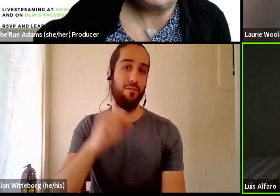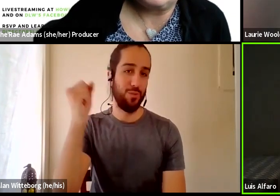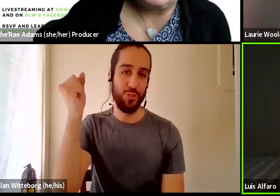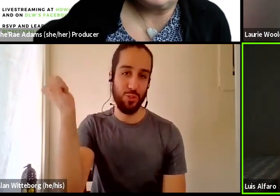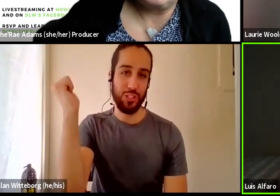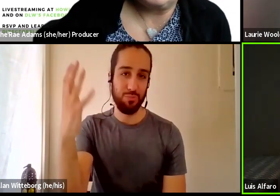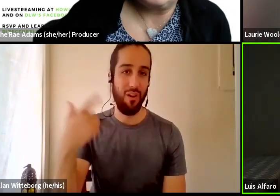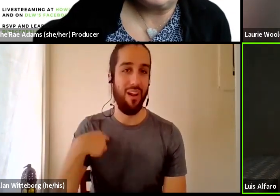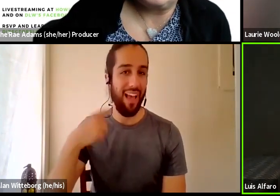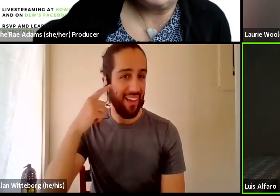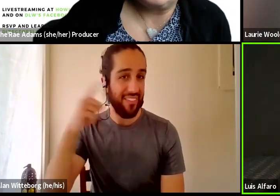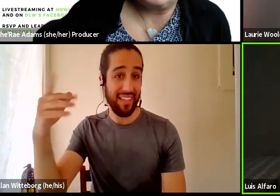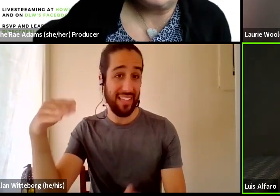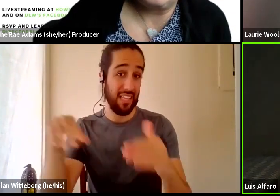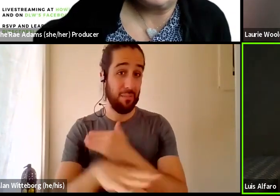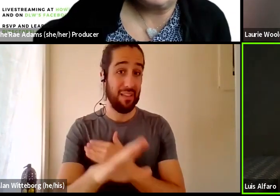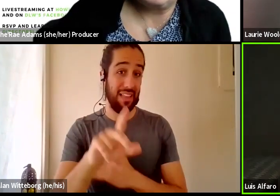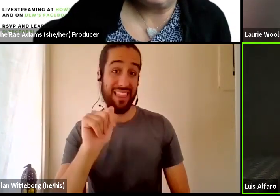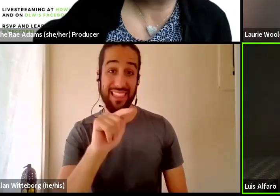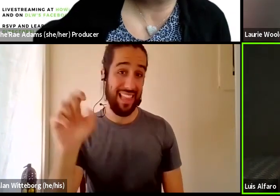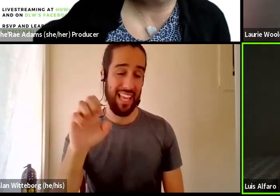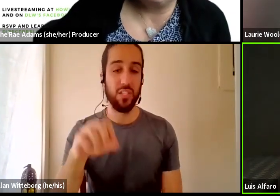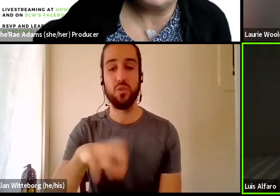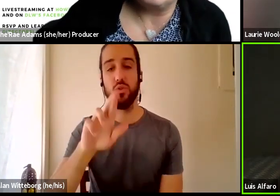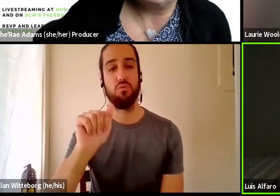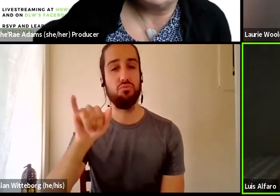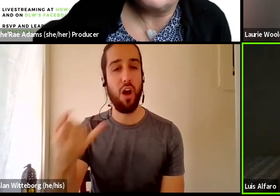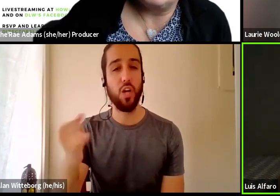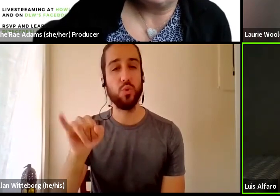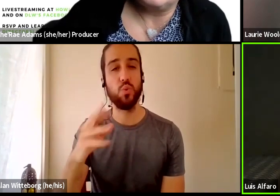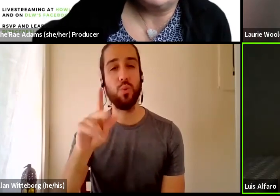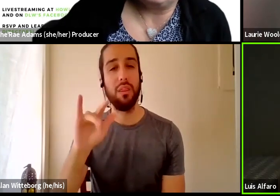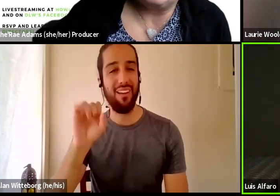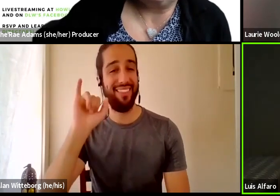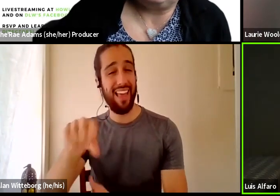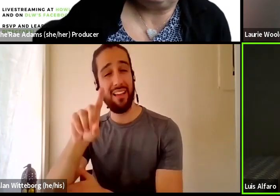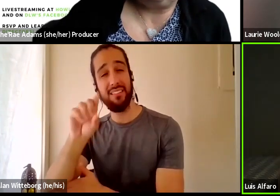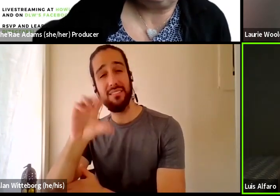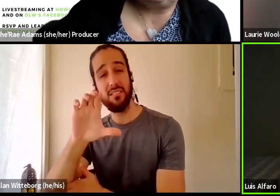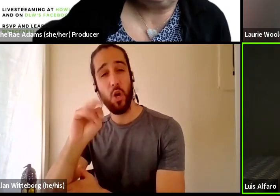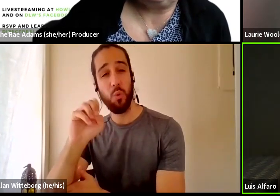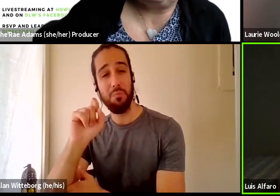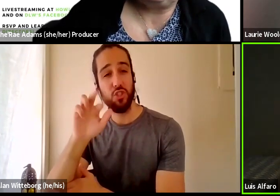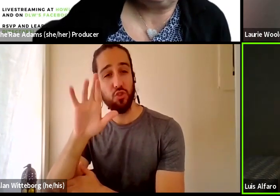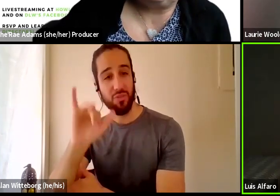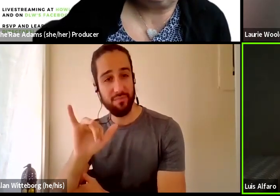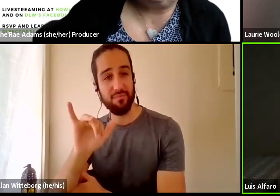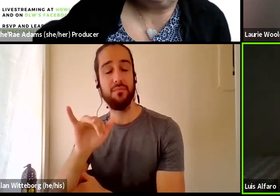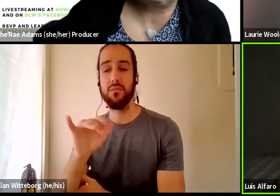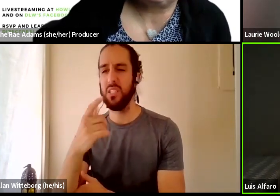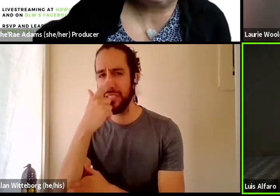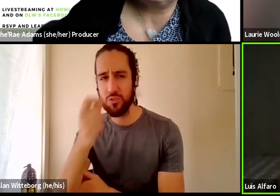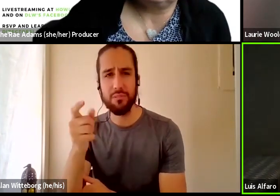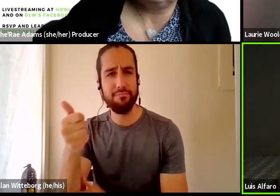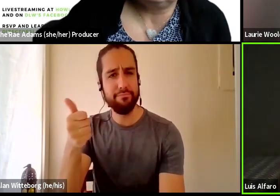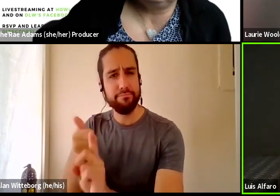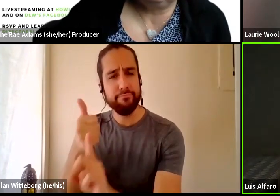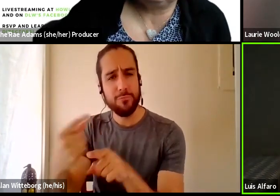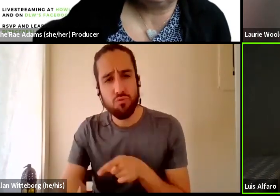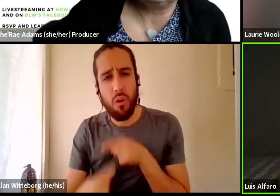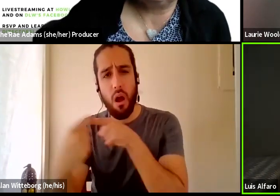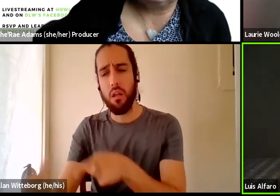came late to Raul Julia and that documentary, right? And so it was really interesting, but he was struggling, he was crying, the whole thing.